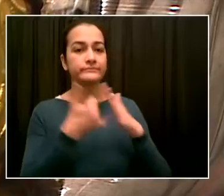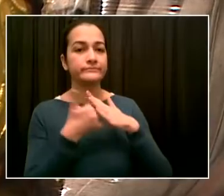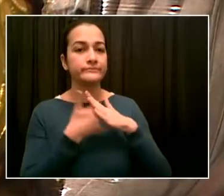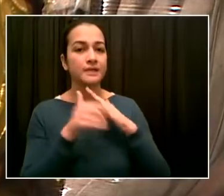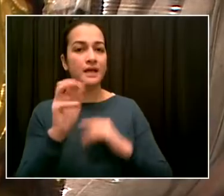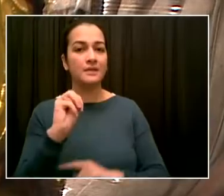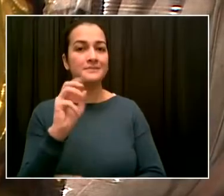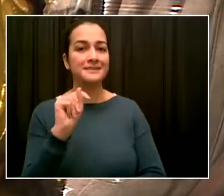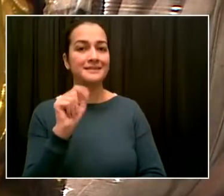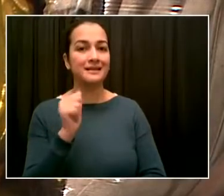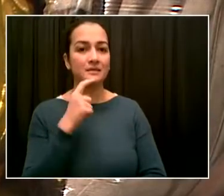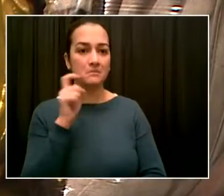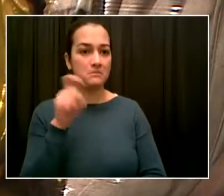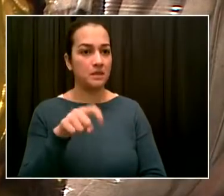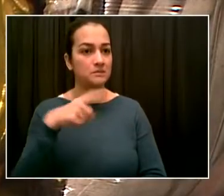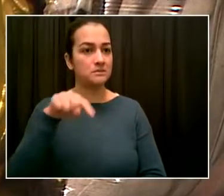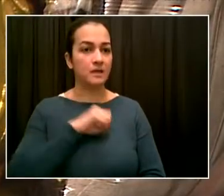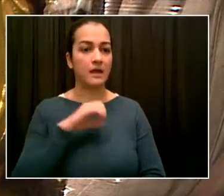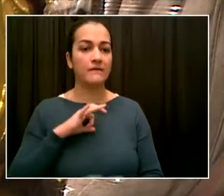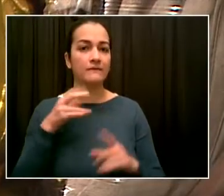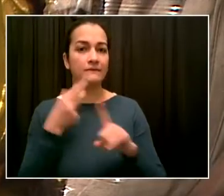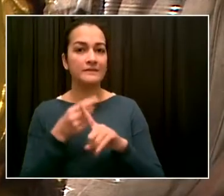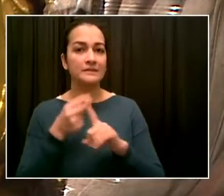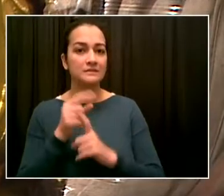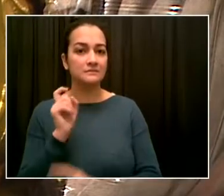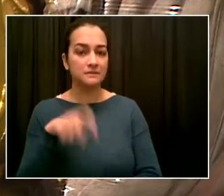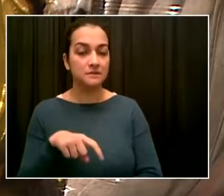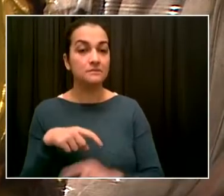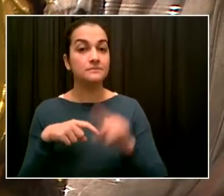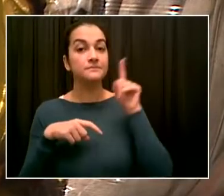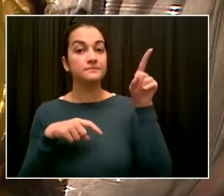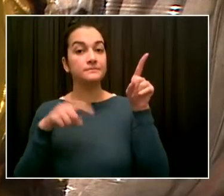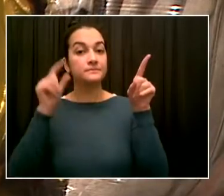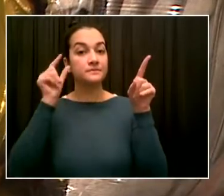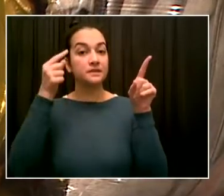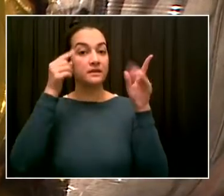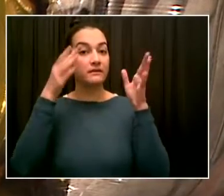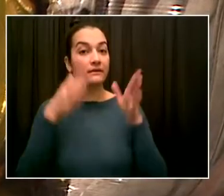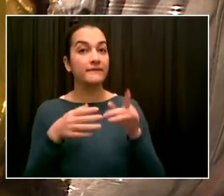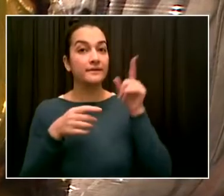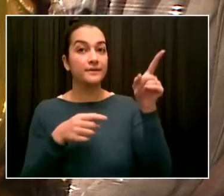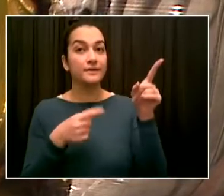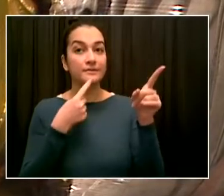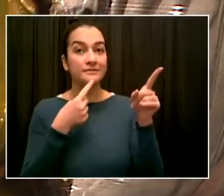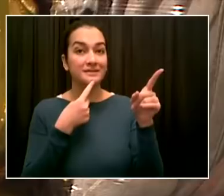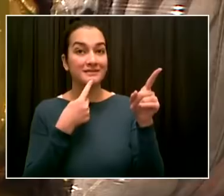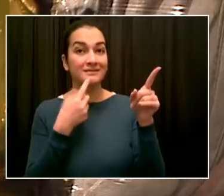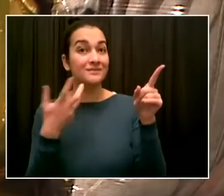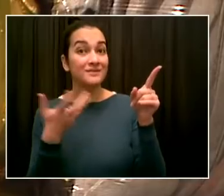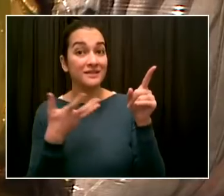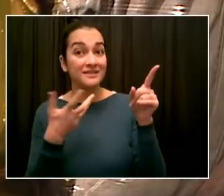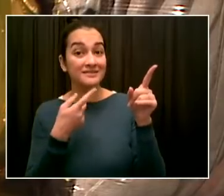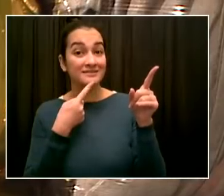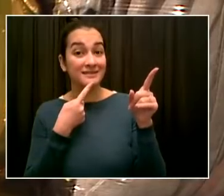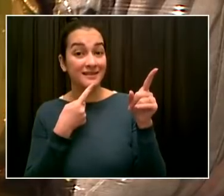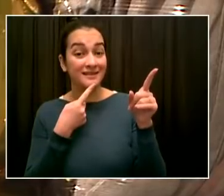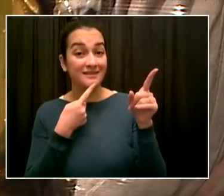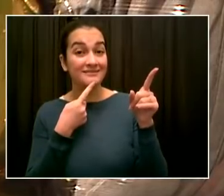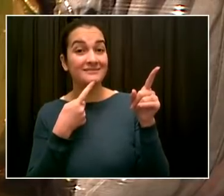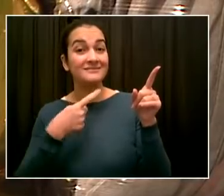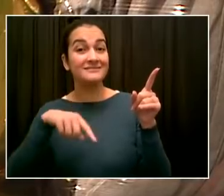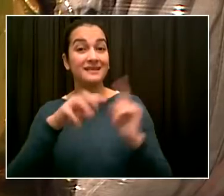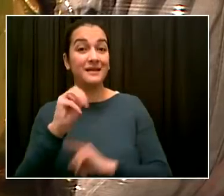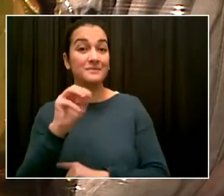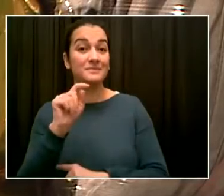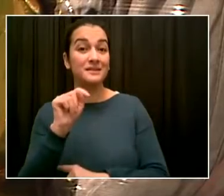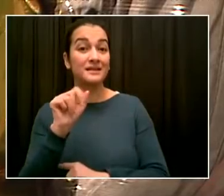was, quote, "You know what our infection rate is here at the MTA? It's 0.6%, half of what it is for the city of New